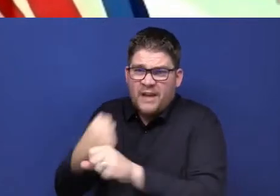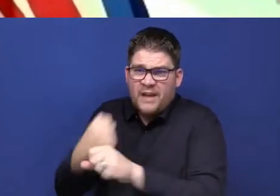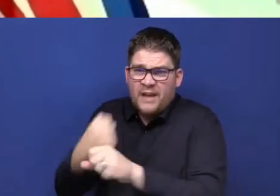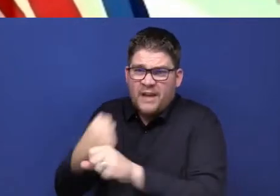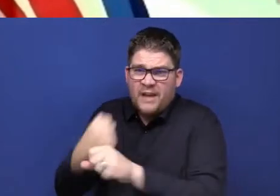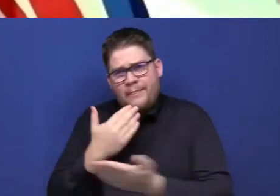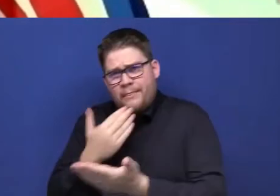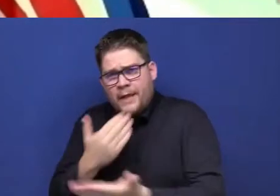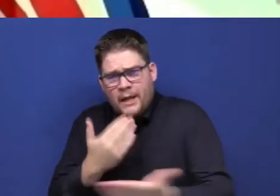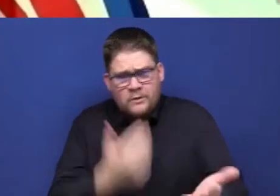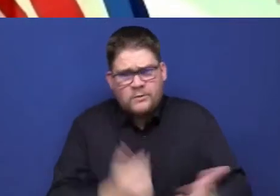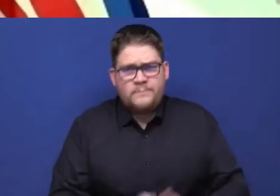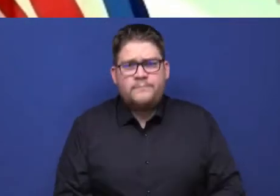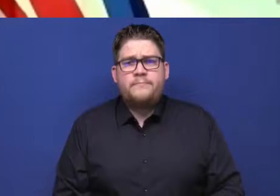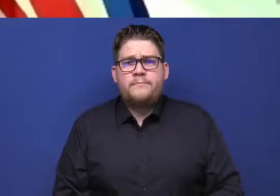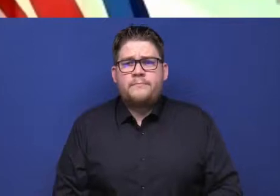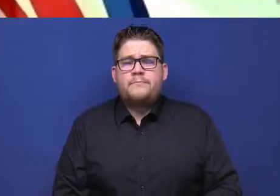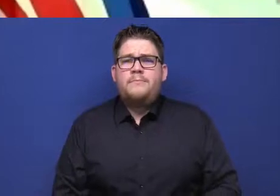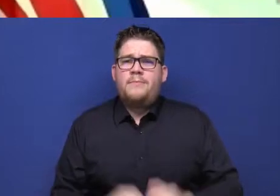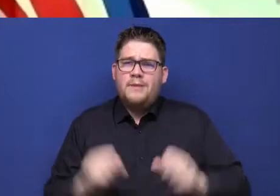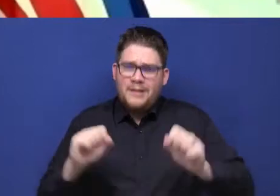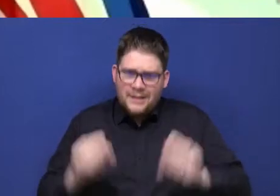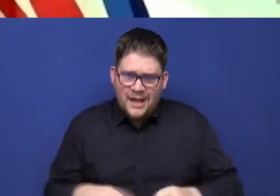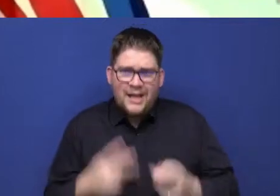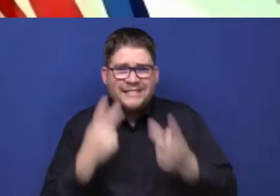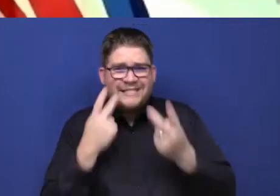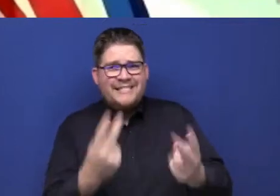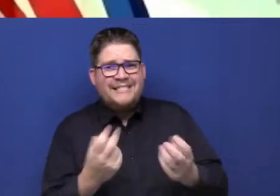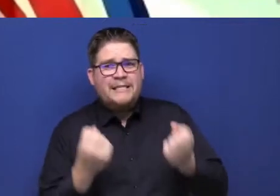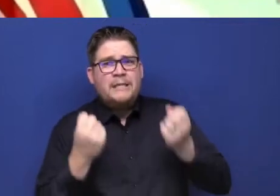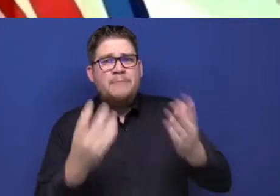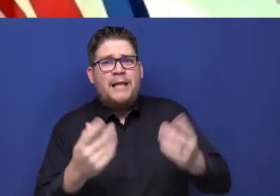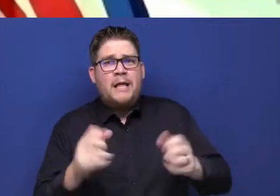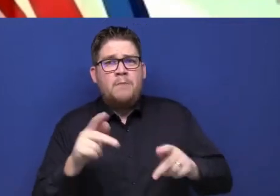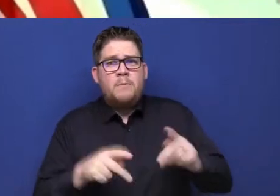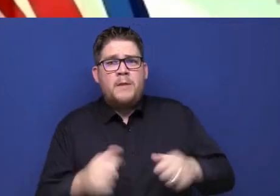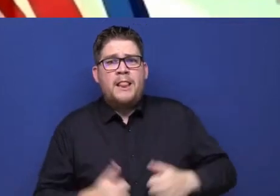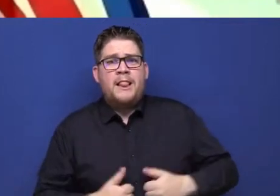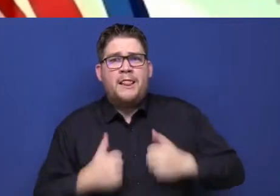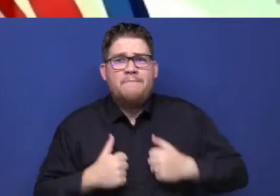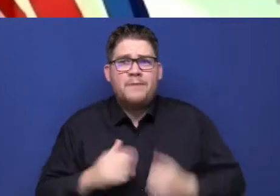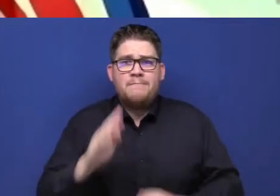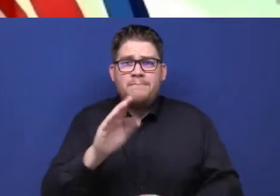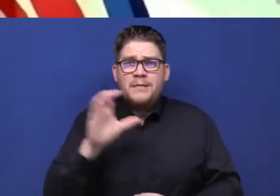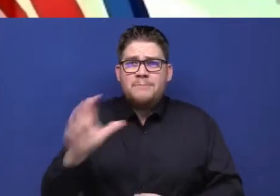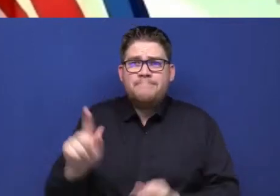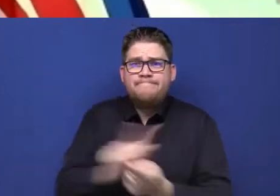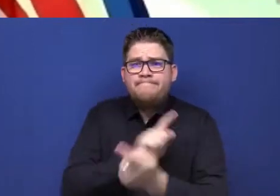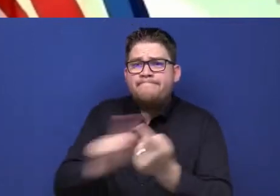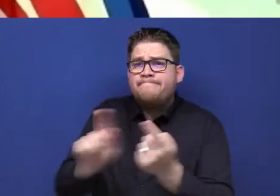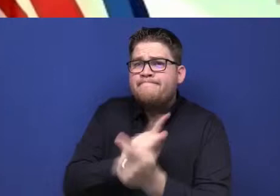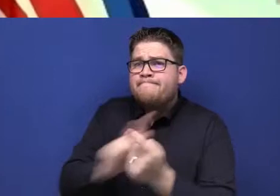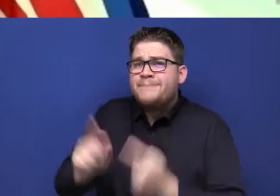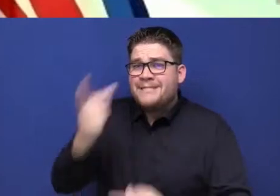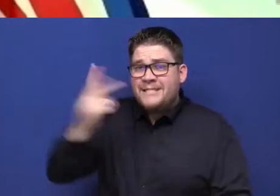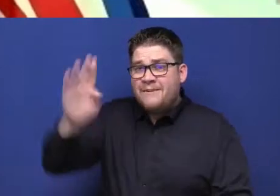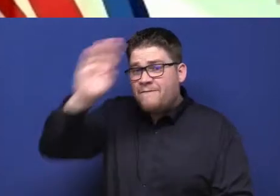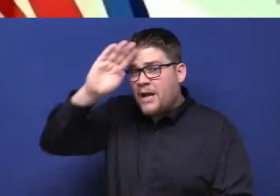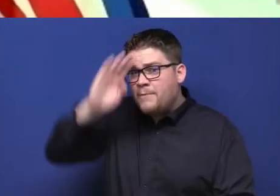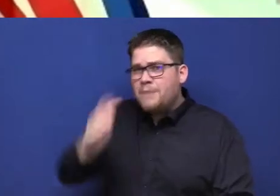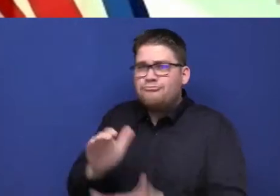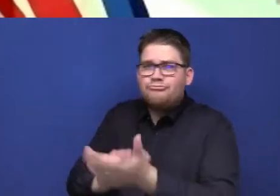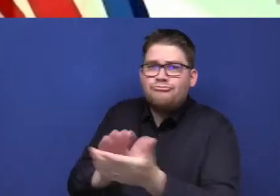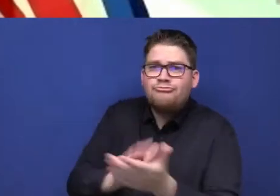everyone dealing with this year's trying season, let's keep working together, taking care, and staying safe. Thank